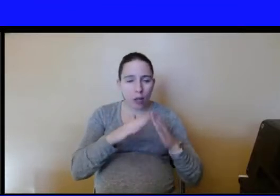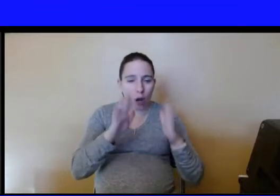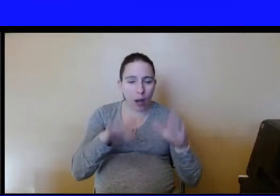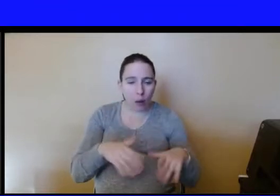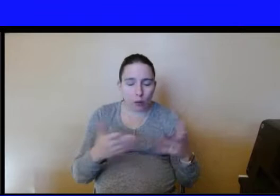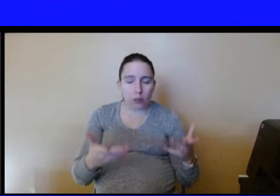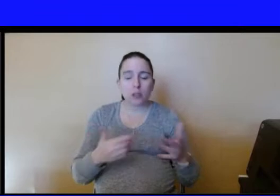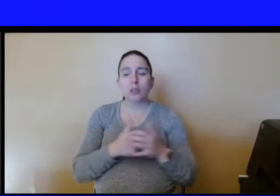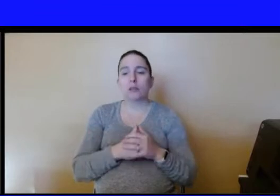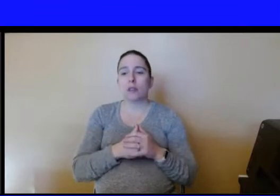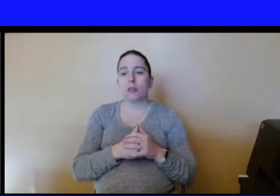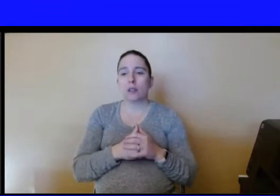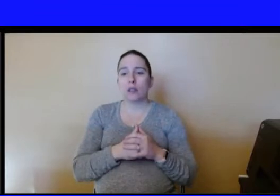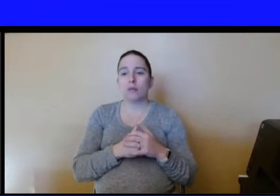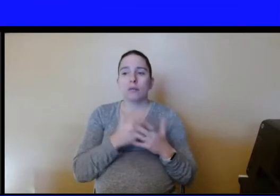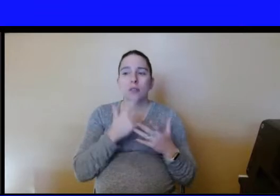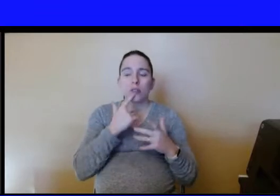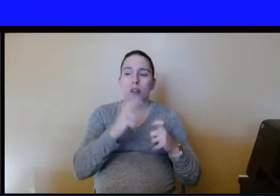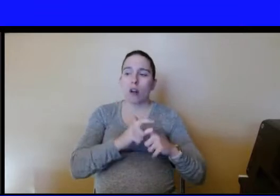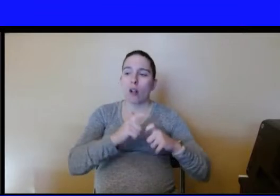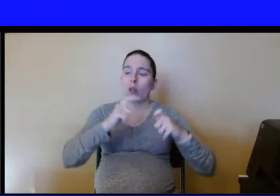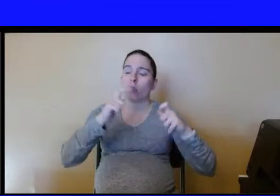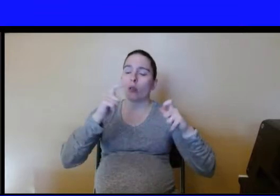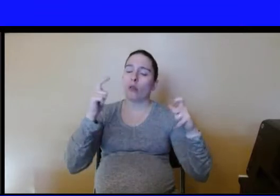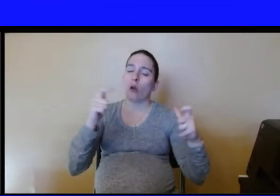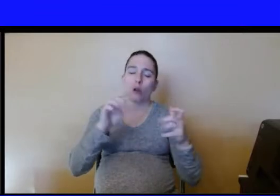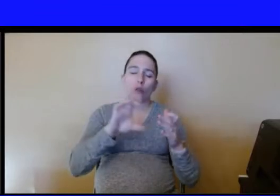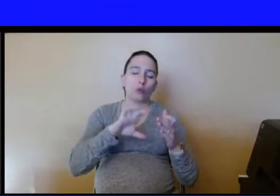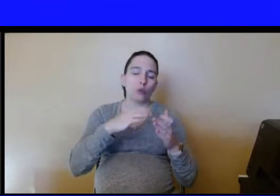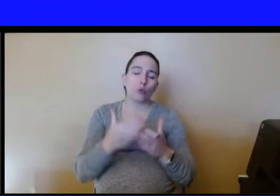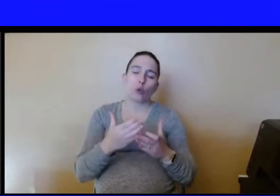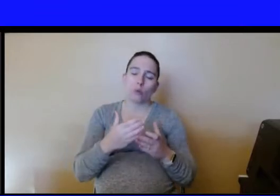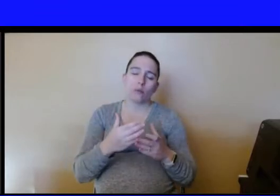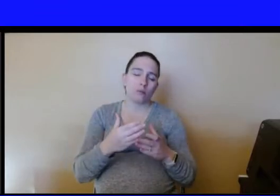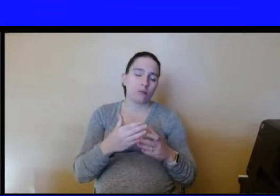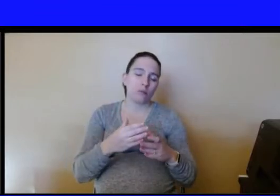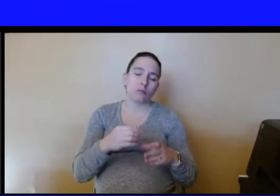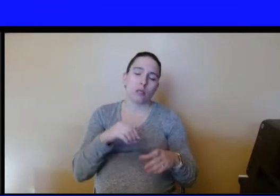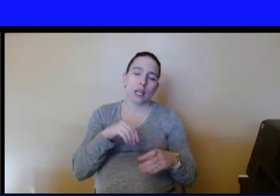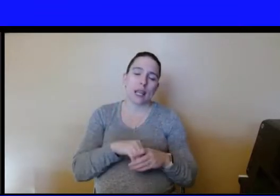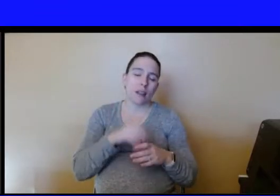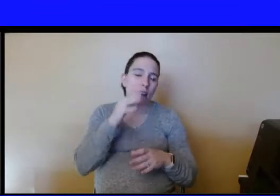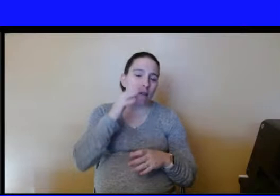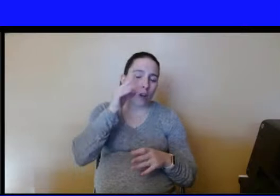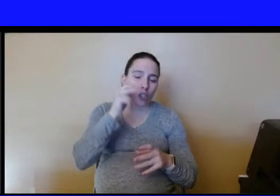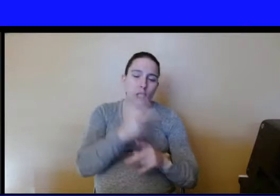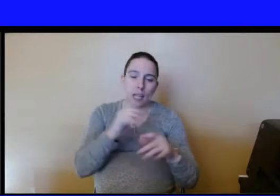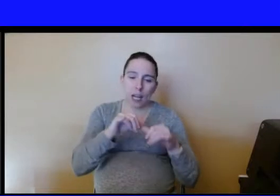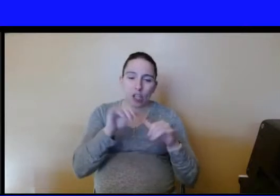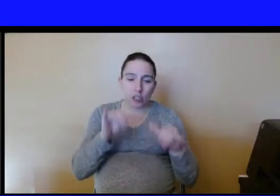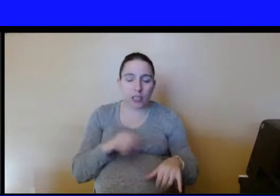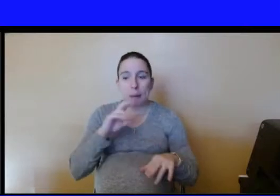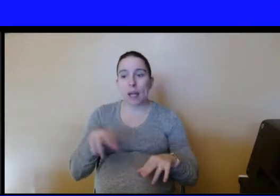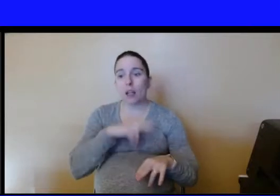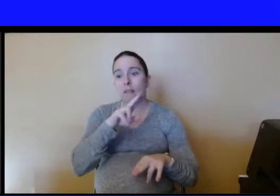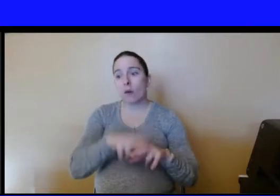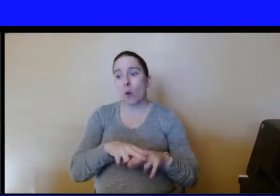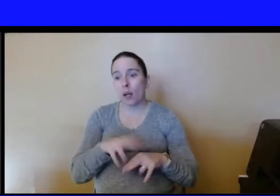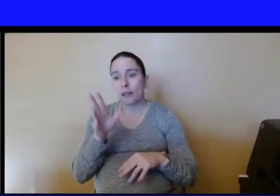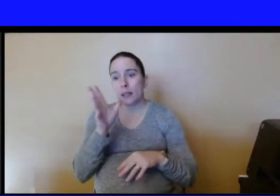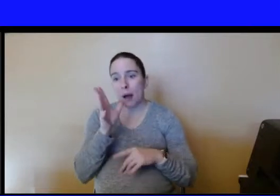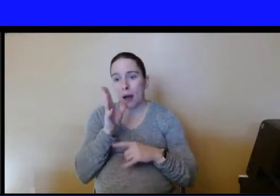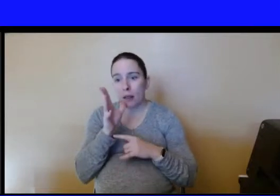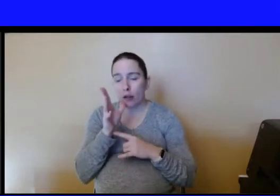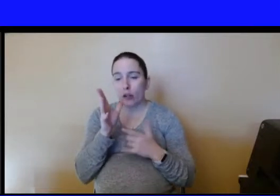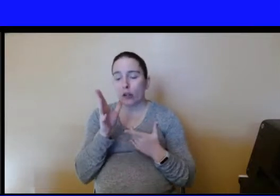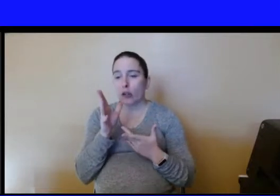Absolutely agree. Thank you. Thank you for the comment. And Dr. McRae, any comments, questions? No questions,